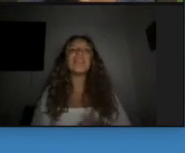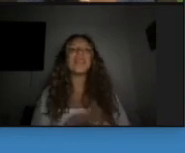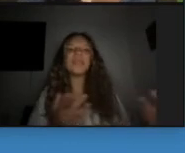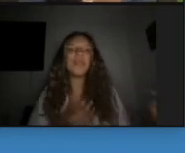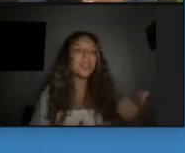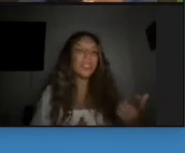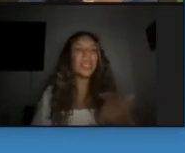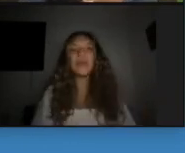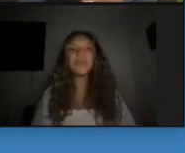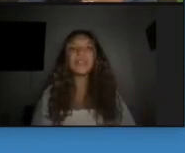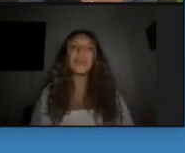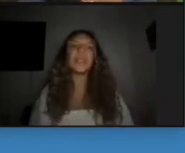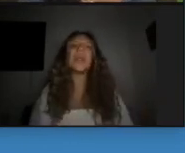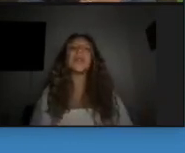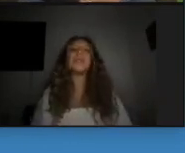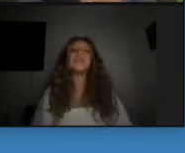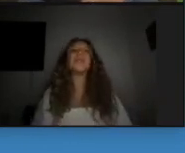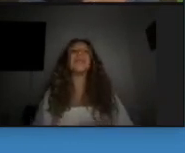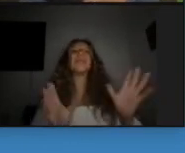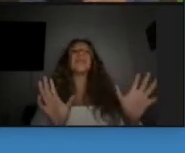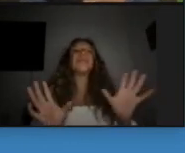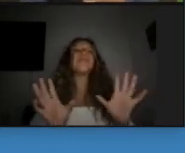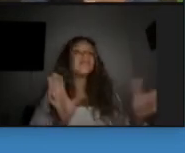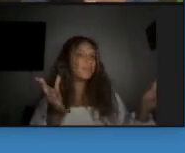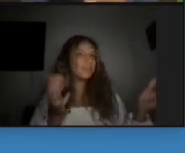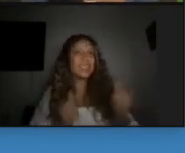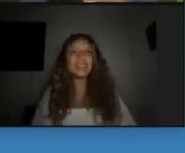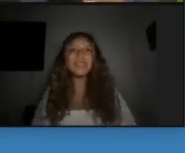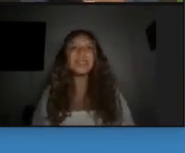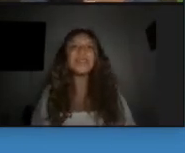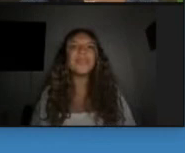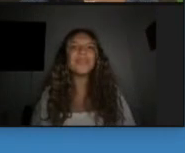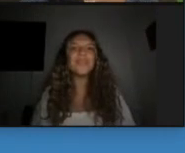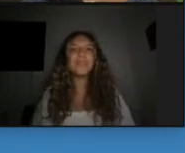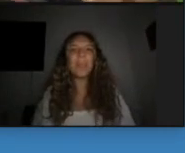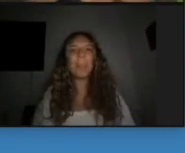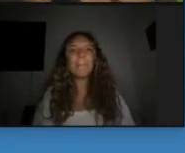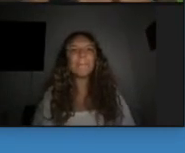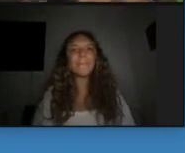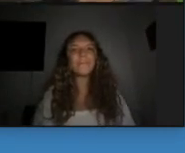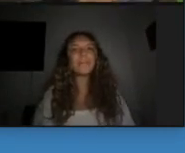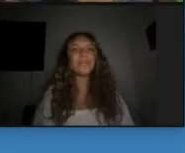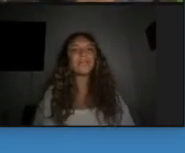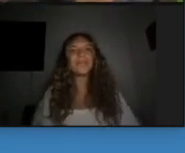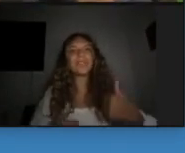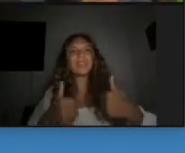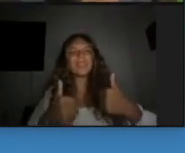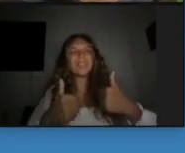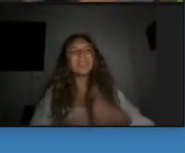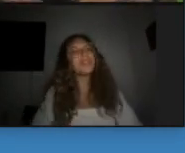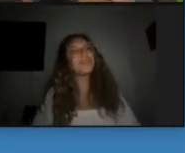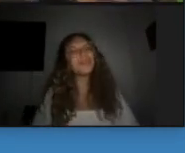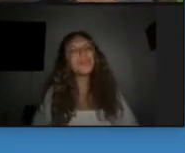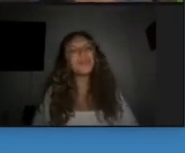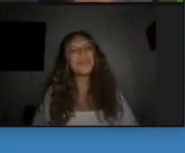thank you for watching i hope you enjoyed and stay in tune yes stay tuned for tomorrow